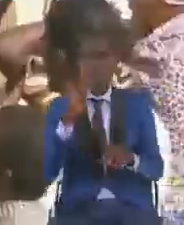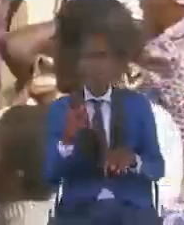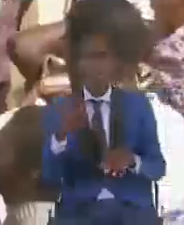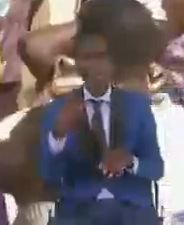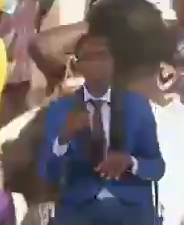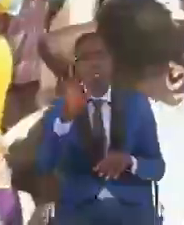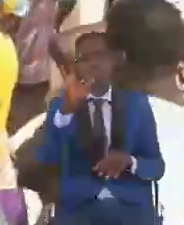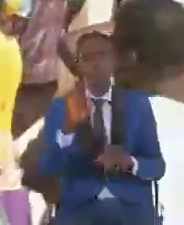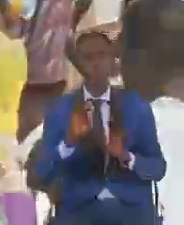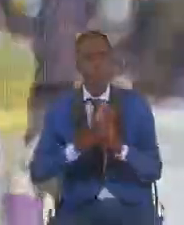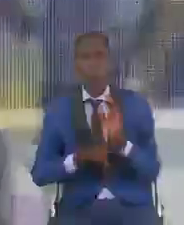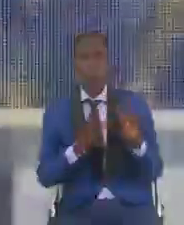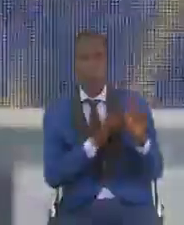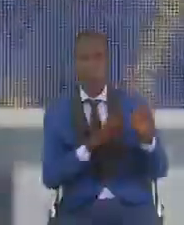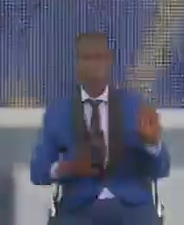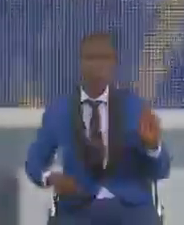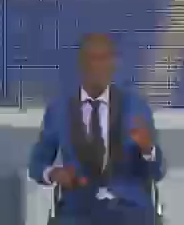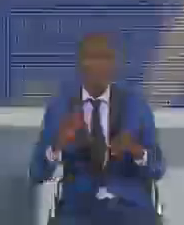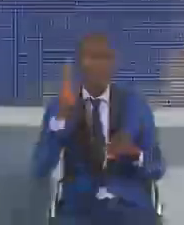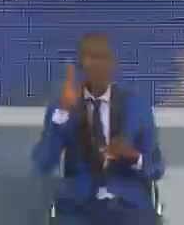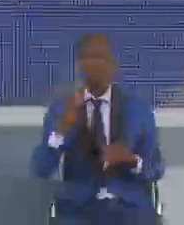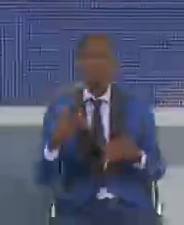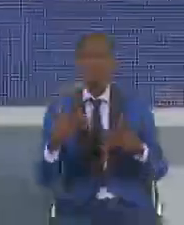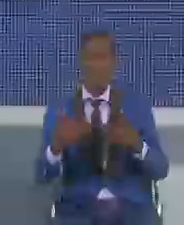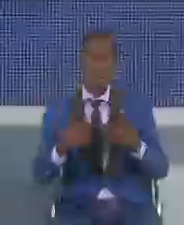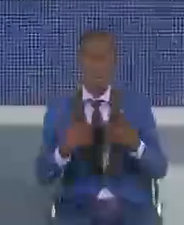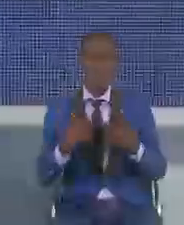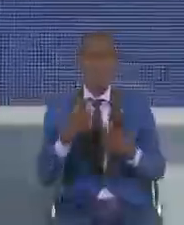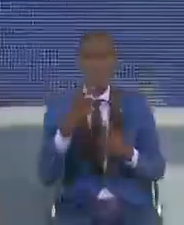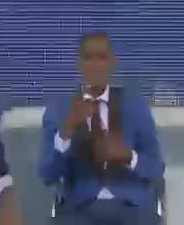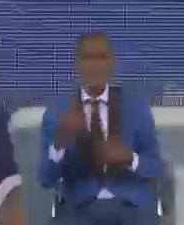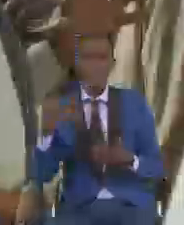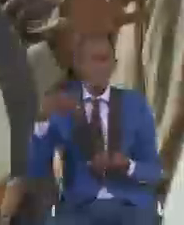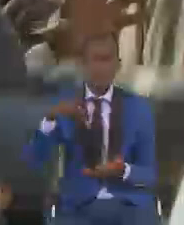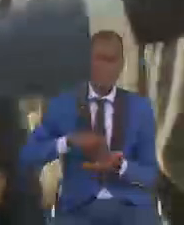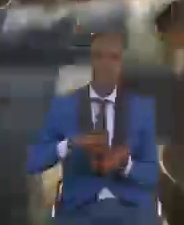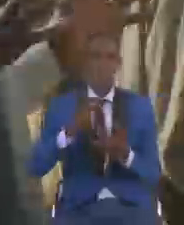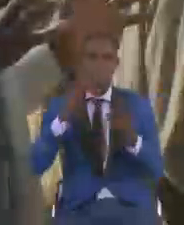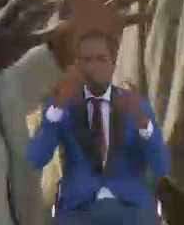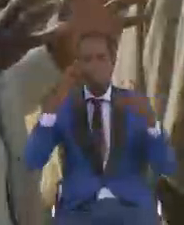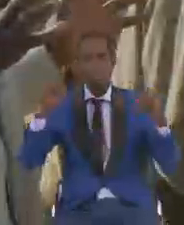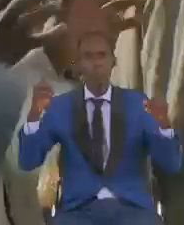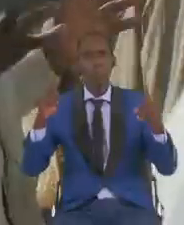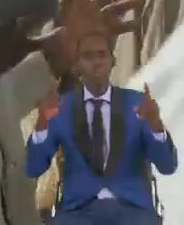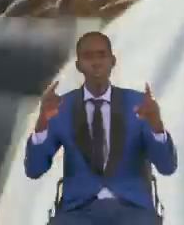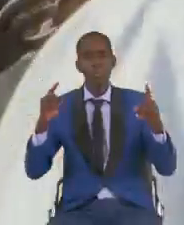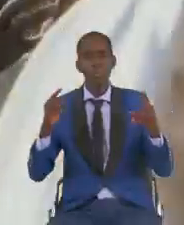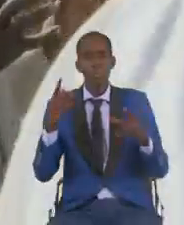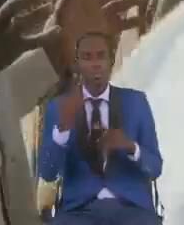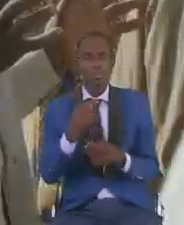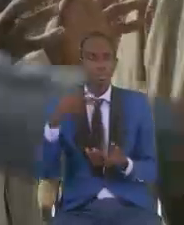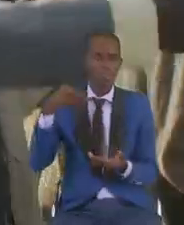of the Lord, will have the stamp of success, the stamp